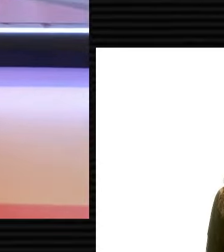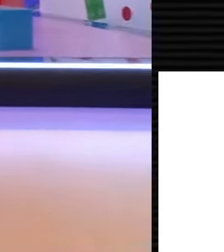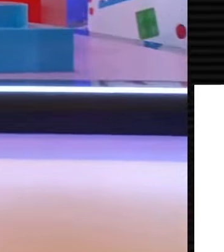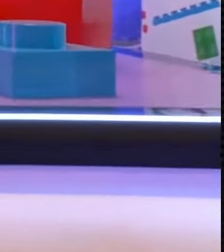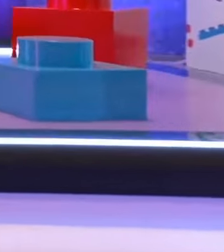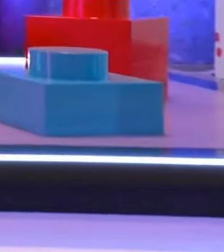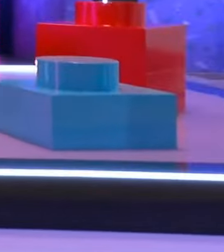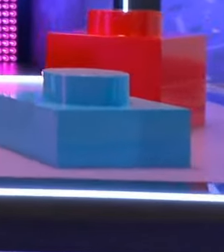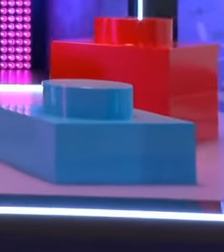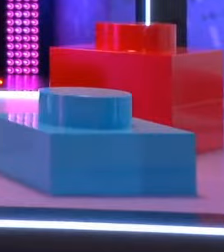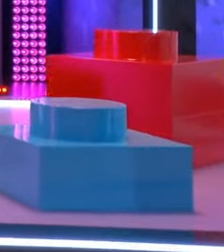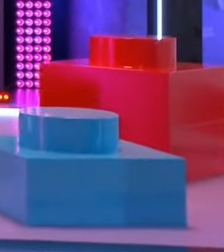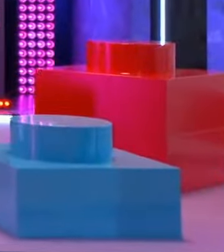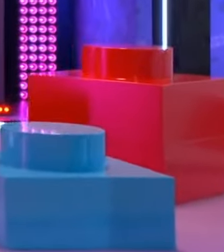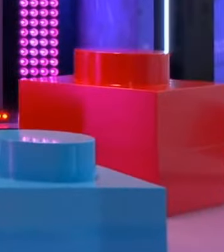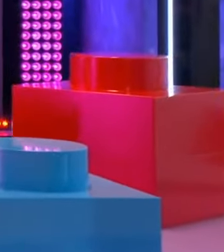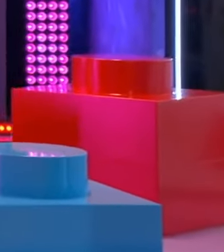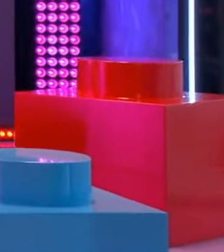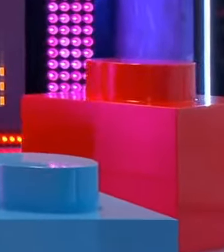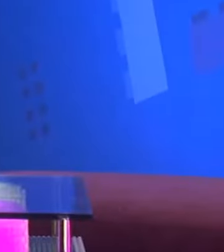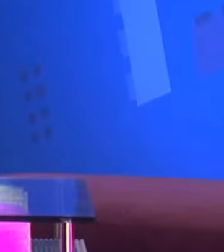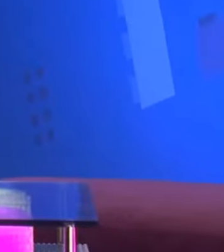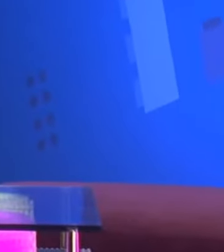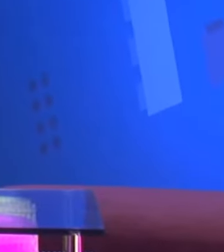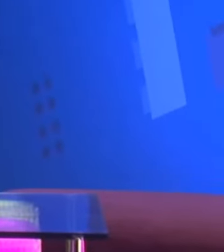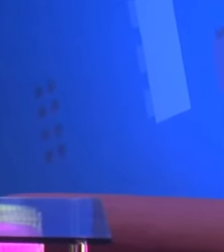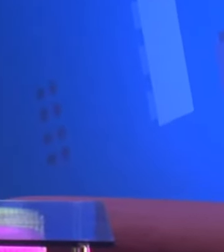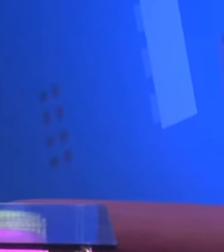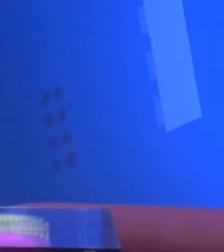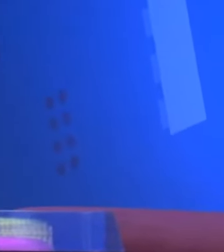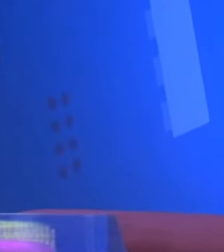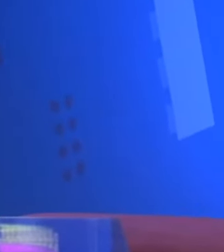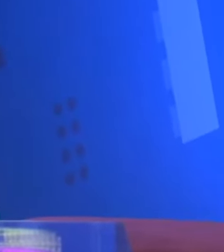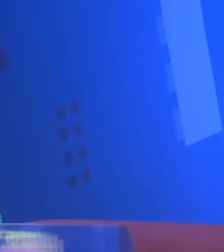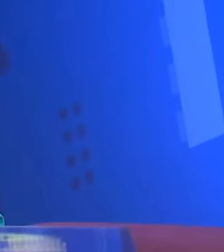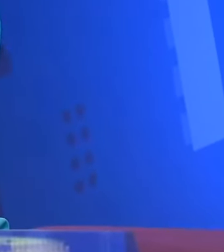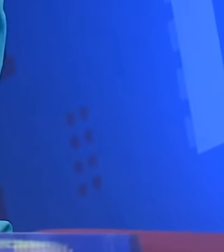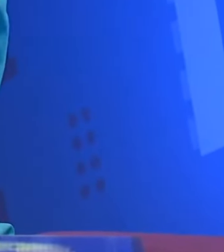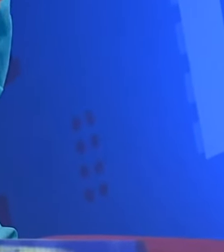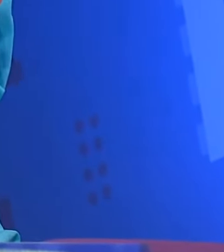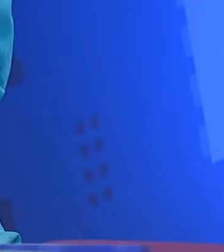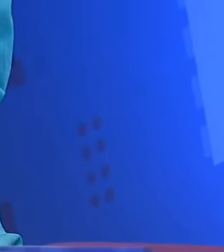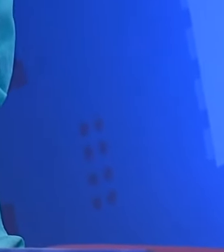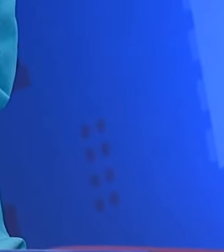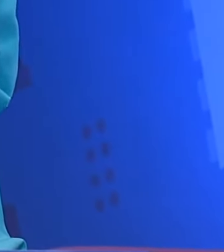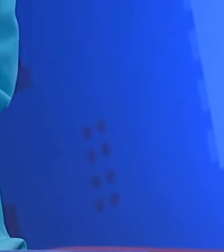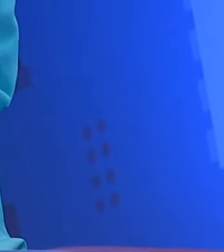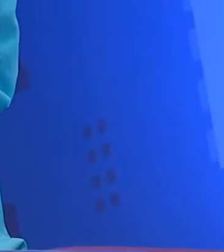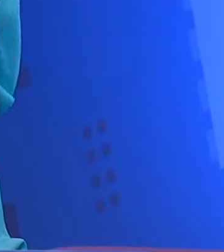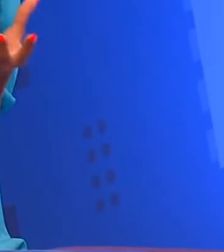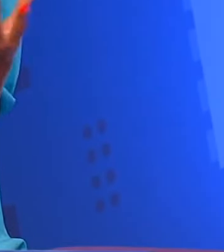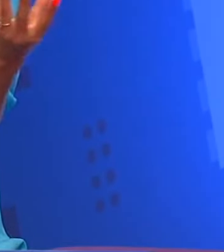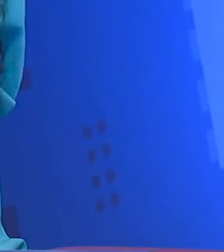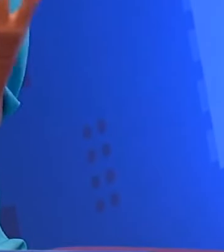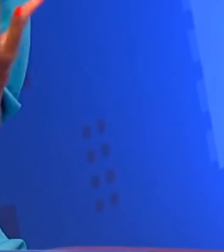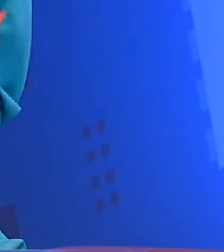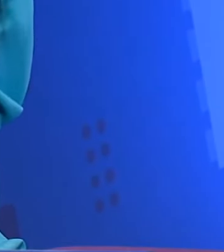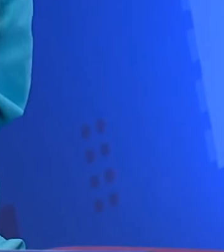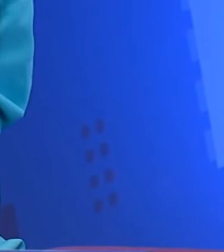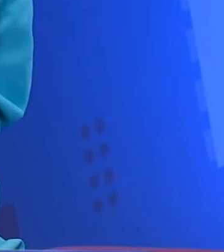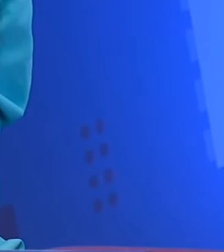Ekow, wow. Yeah. Eesh. Lego brick art, that is beautiful and sends an important message. Ekow